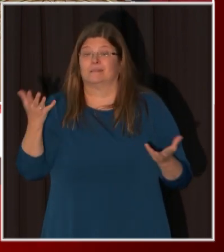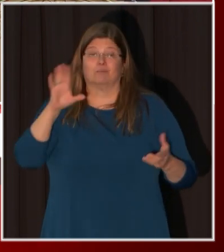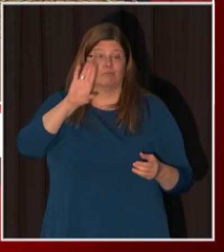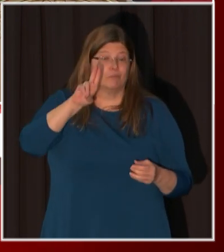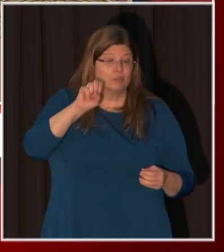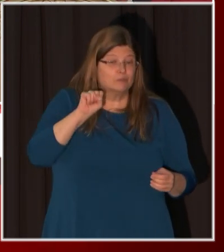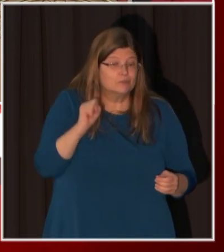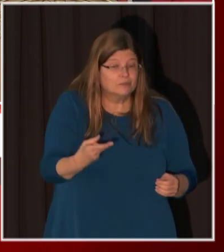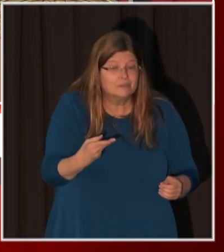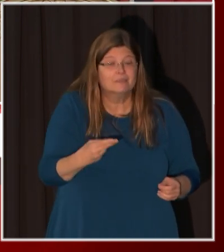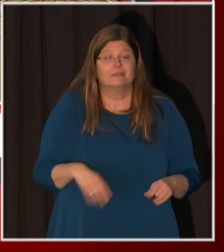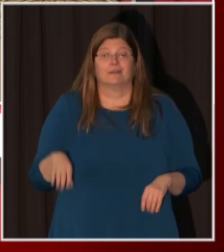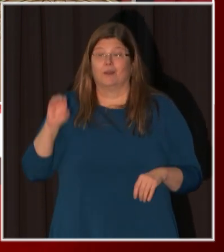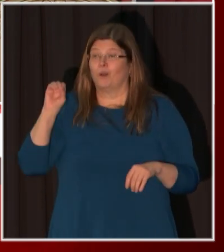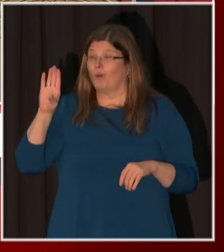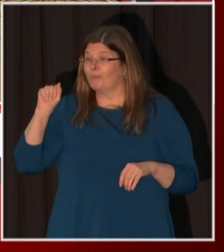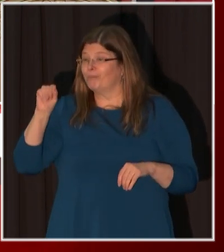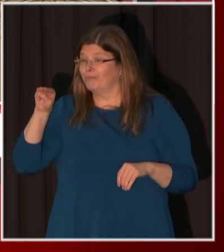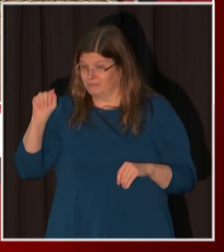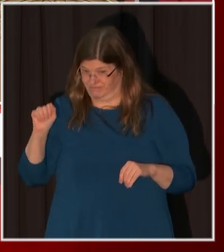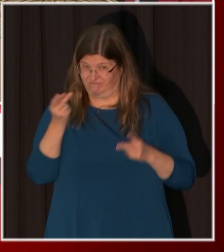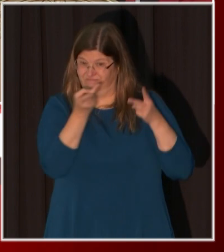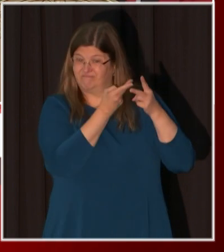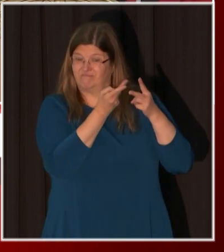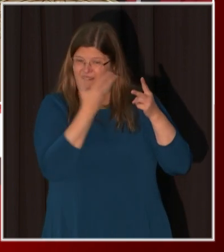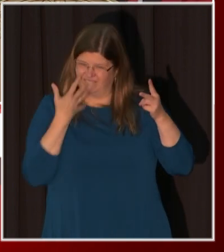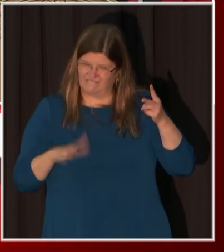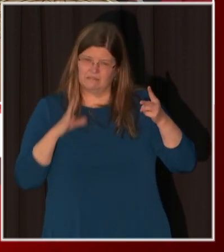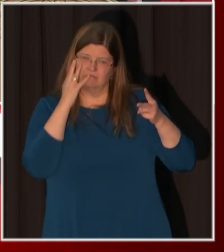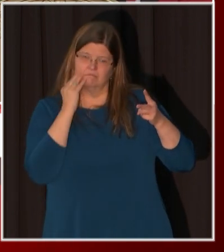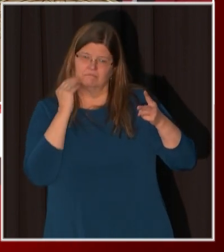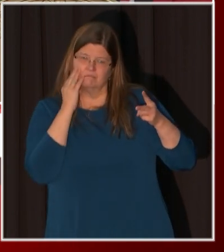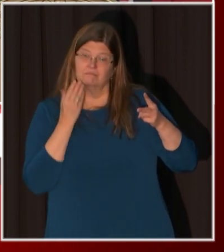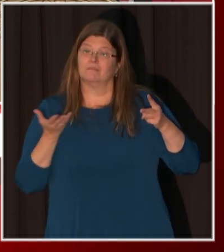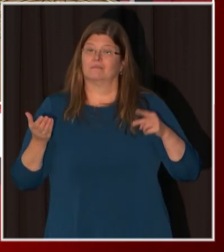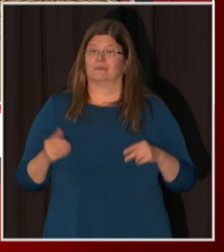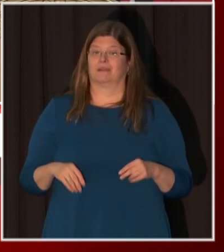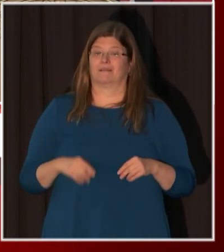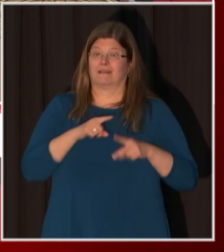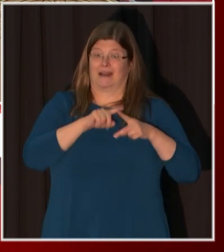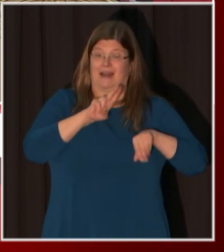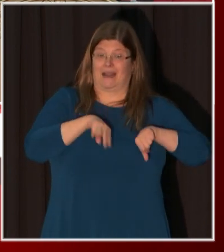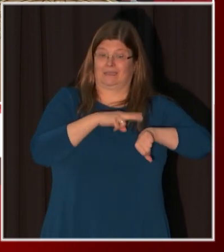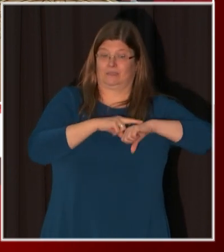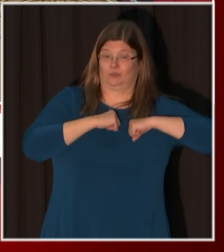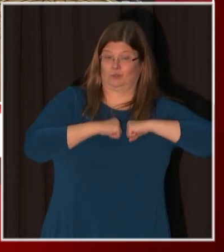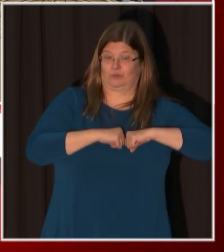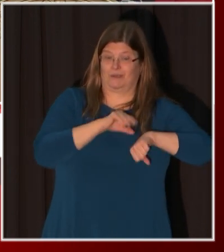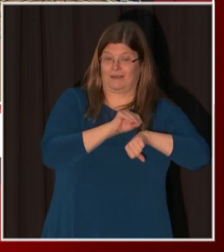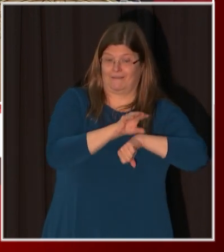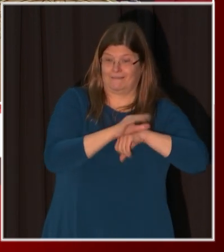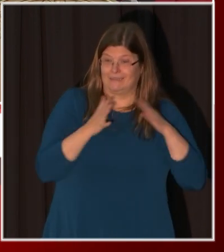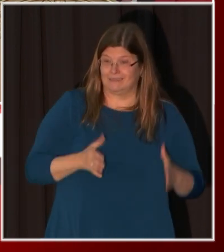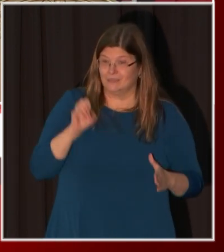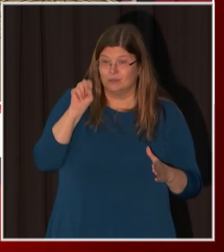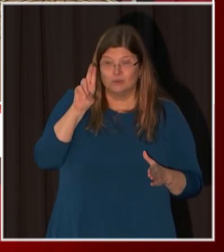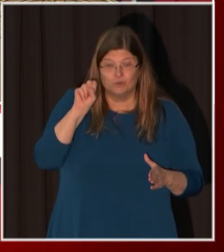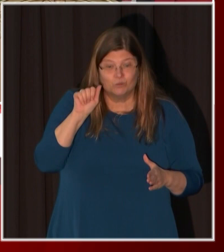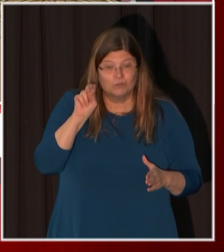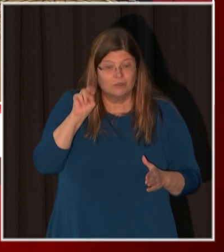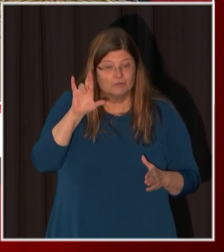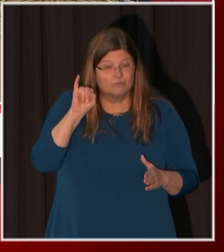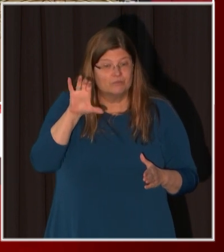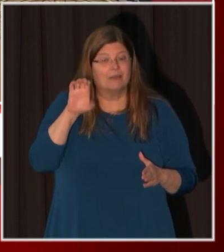administrations. Former U.S. National Security Advisor Susan Rice and former Secretary of the